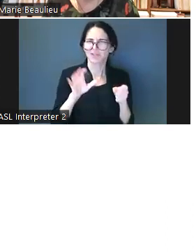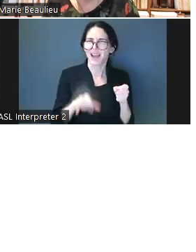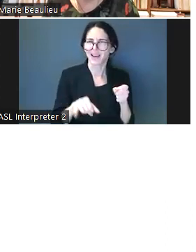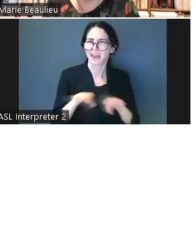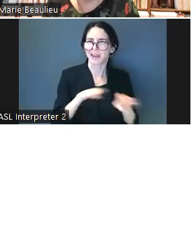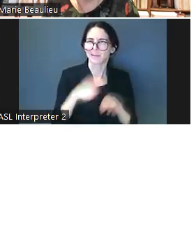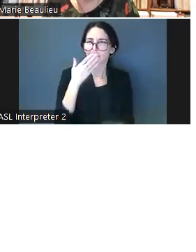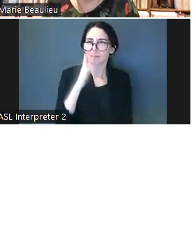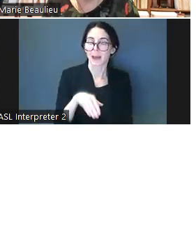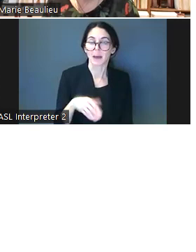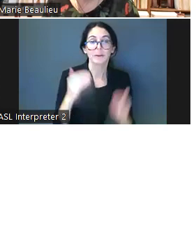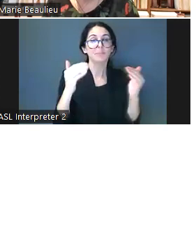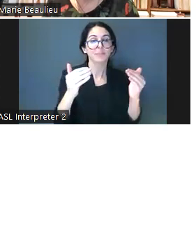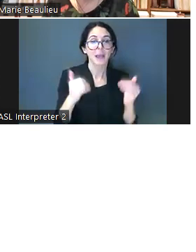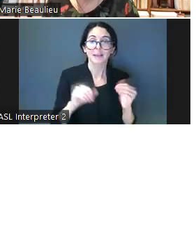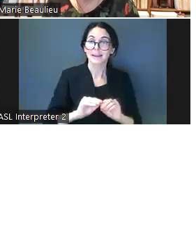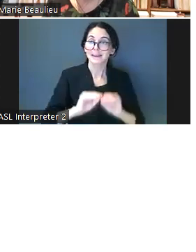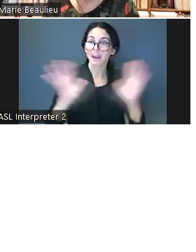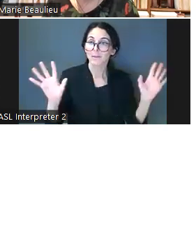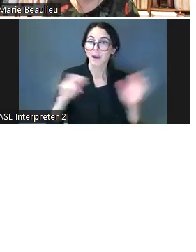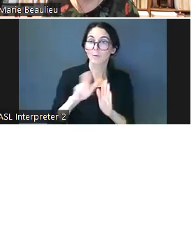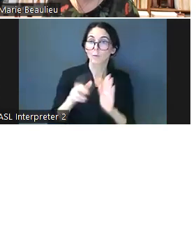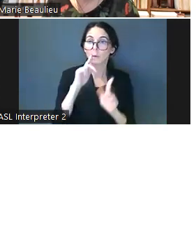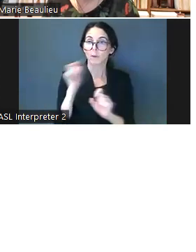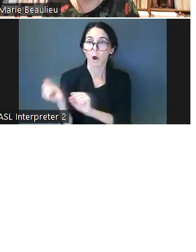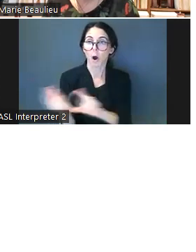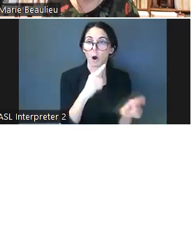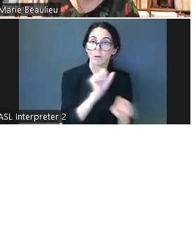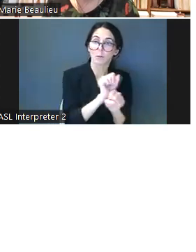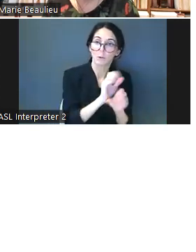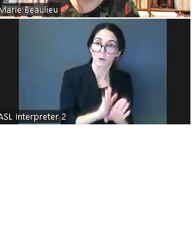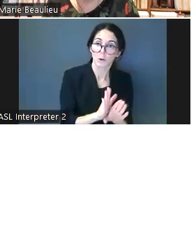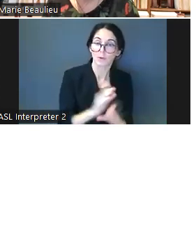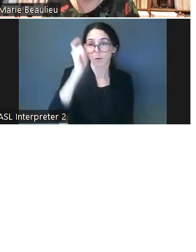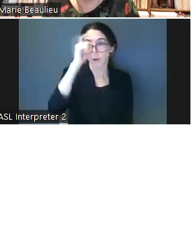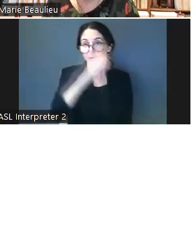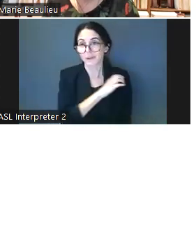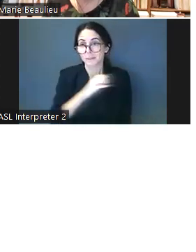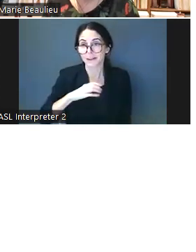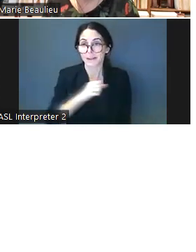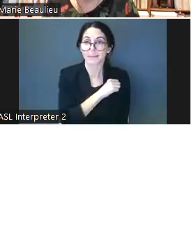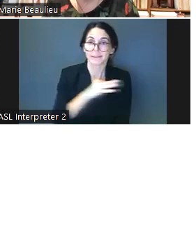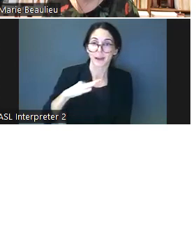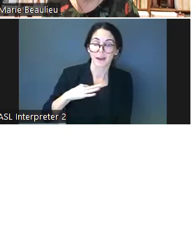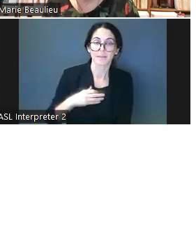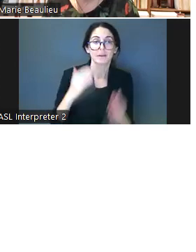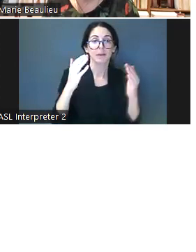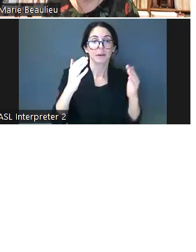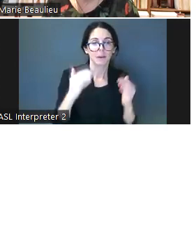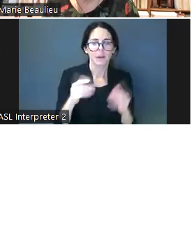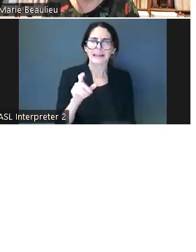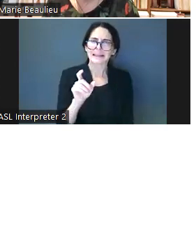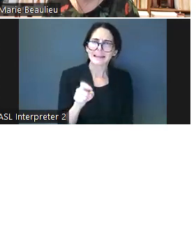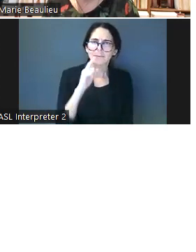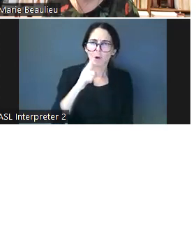need to clarify the role of everyone, employees, but also the residence committee, the need for everyone to be trained, the